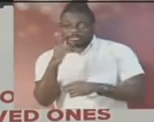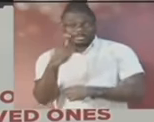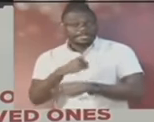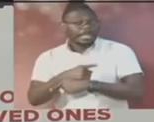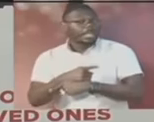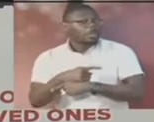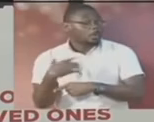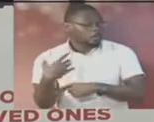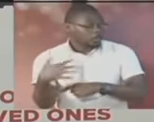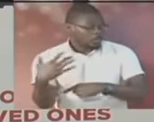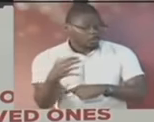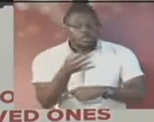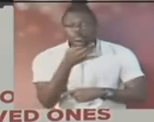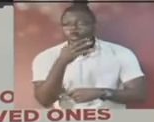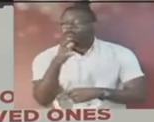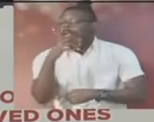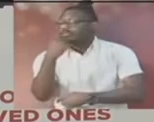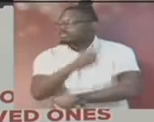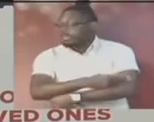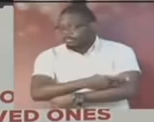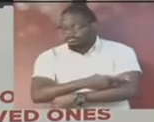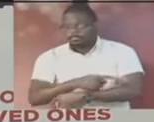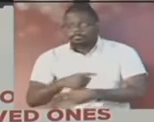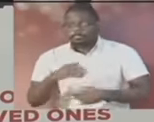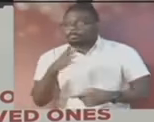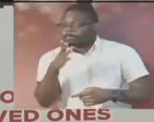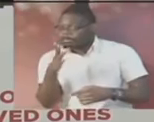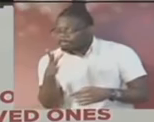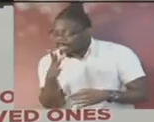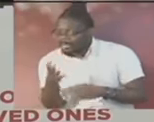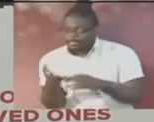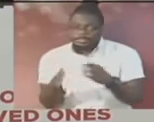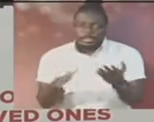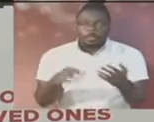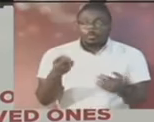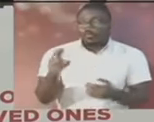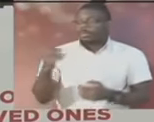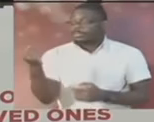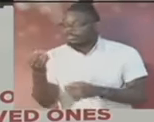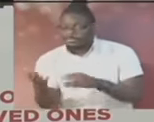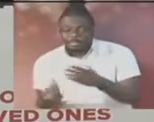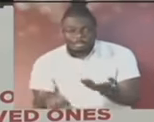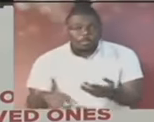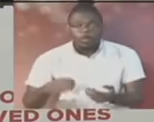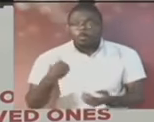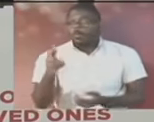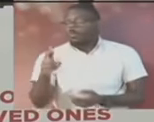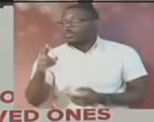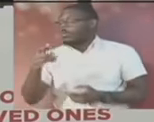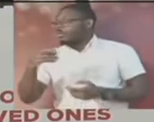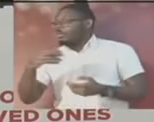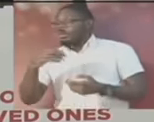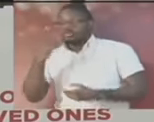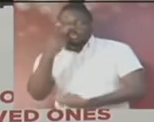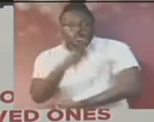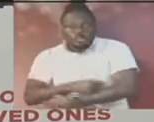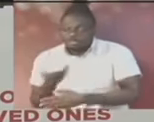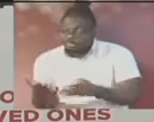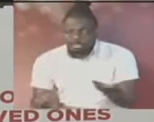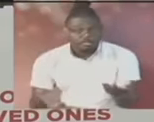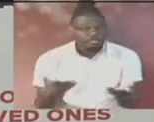would not want to lose our mothers, our sisters, and our daughters prior to Mother's Day. And given